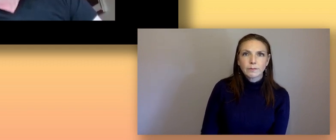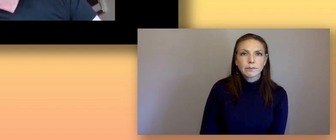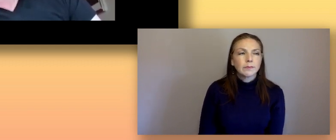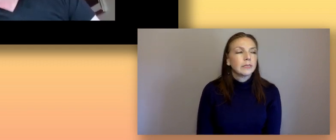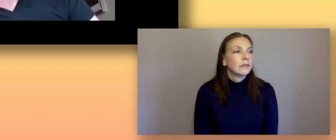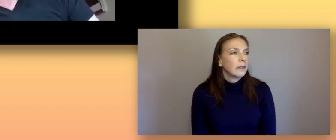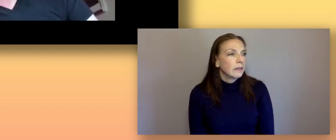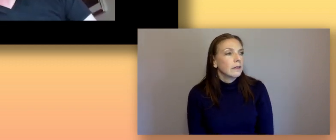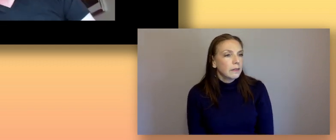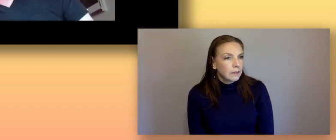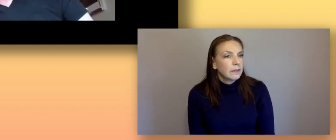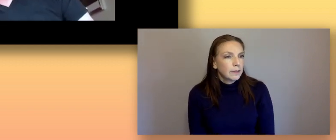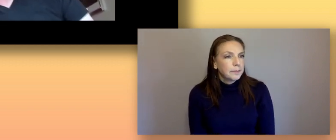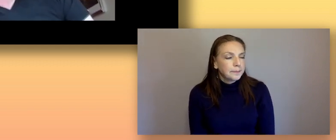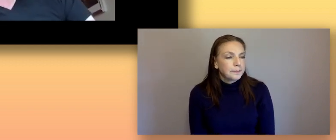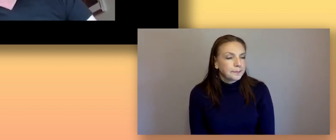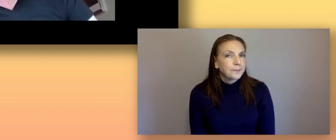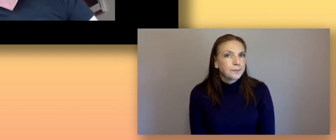Yeah.